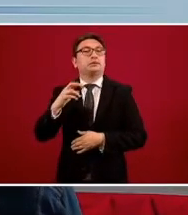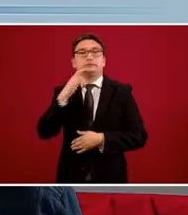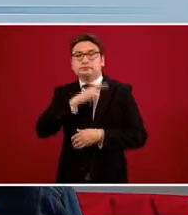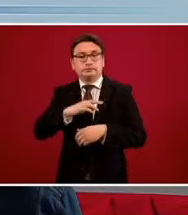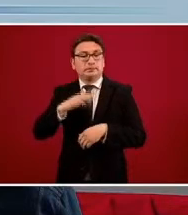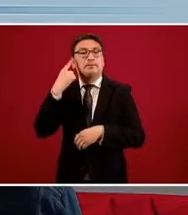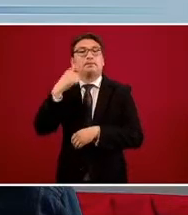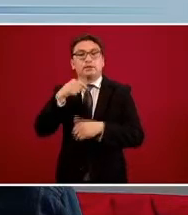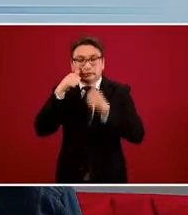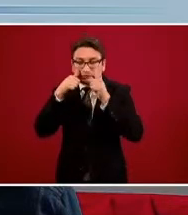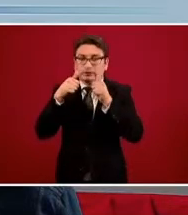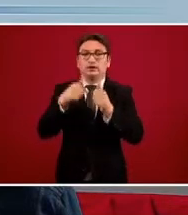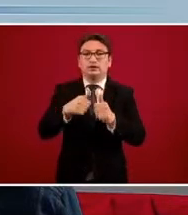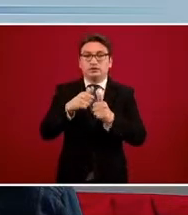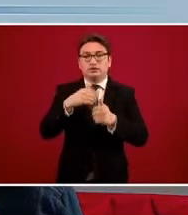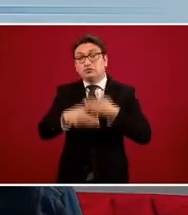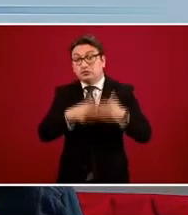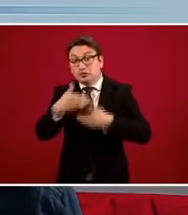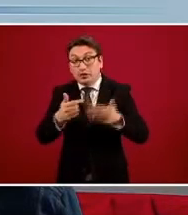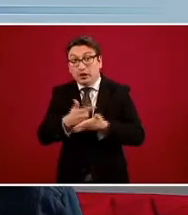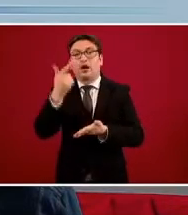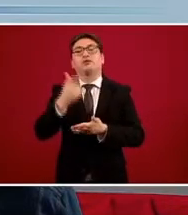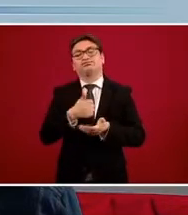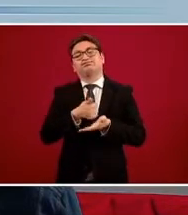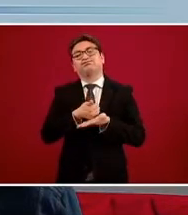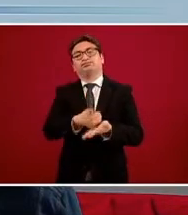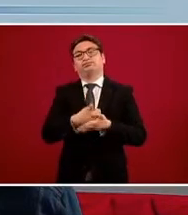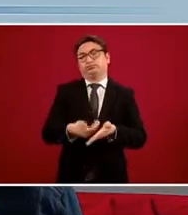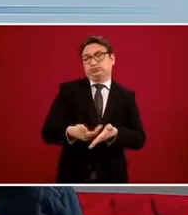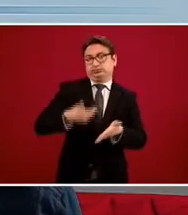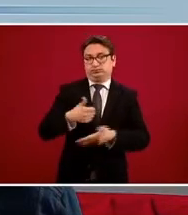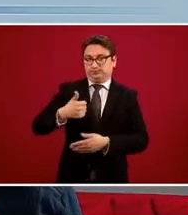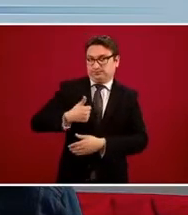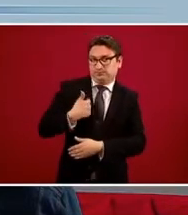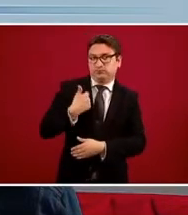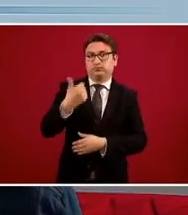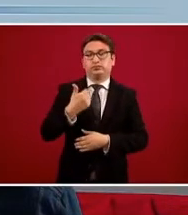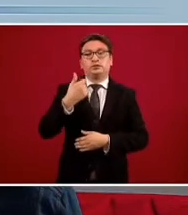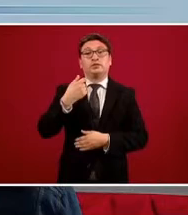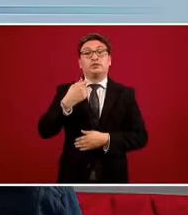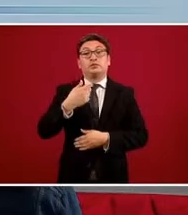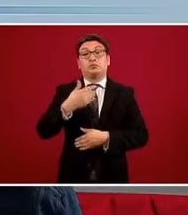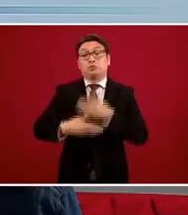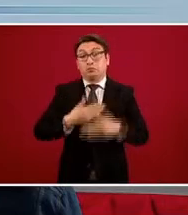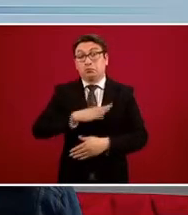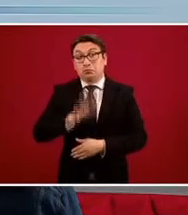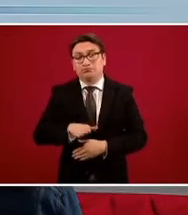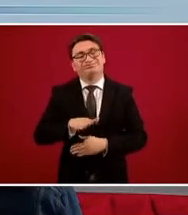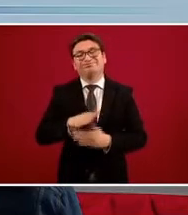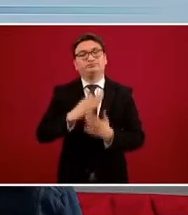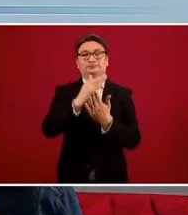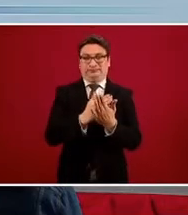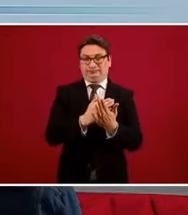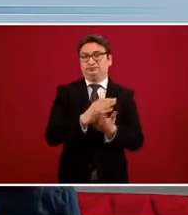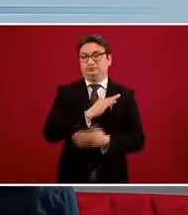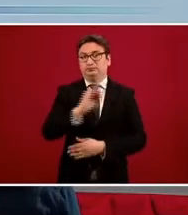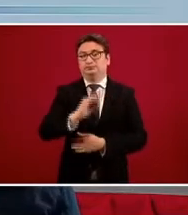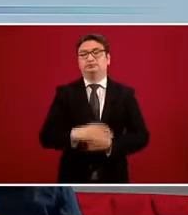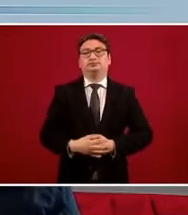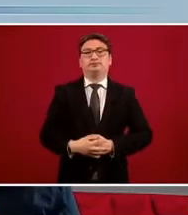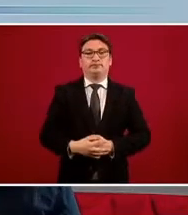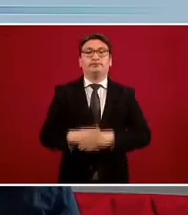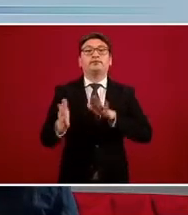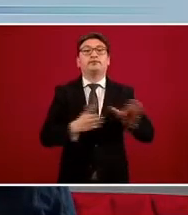risk factors, then yes, you do. Yes, you have to go, because you are at risk of presenting complications, and the longer you